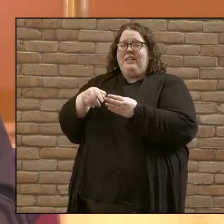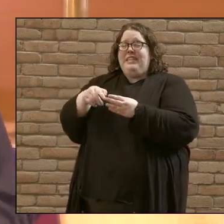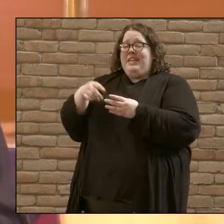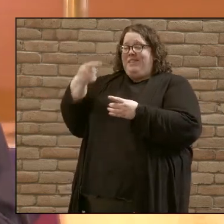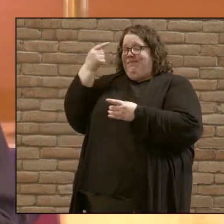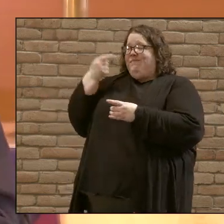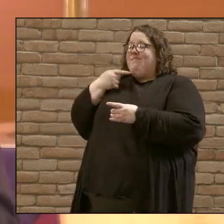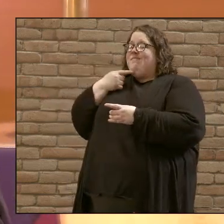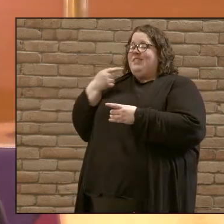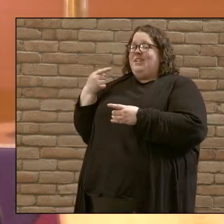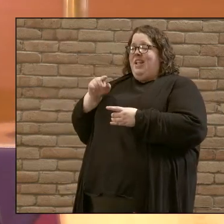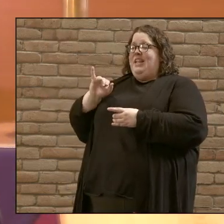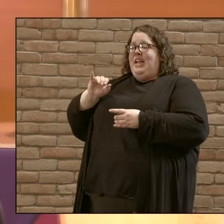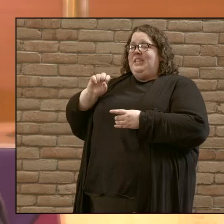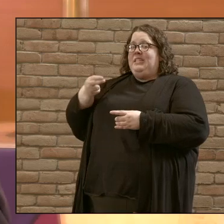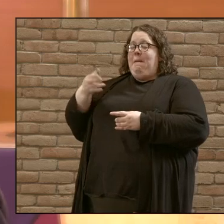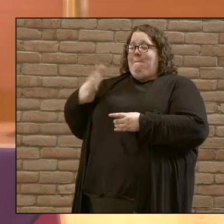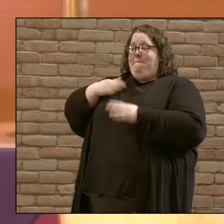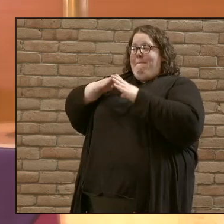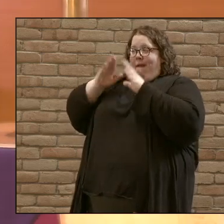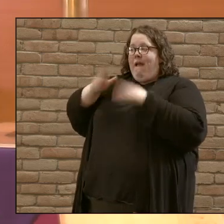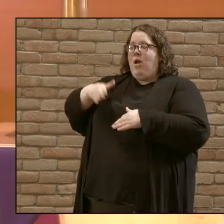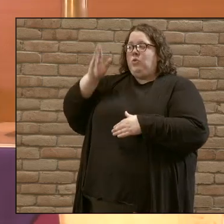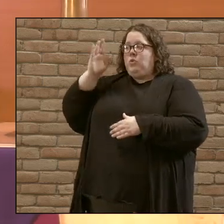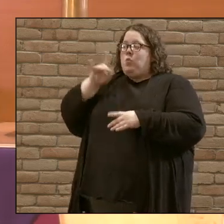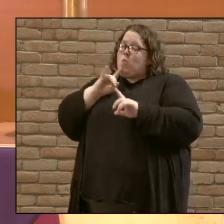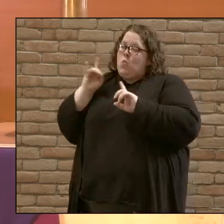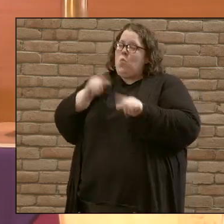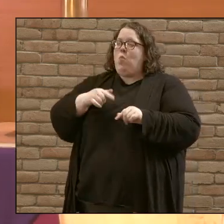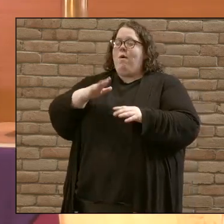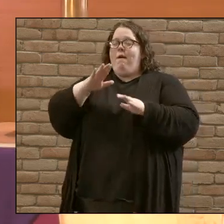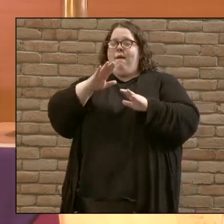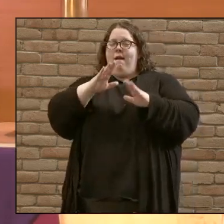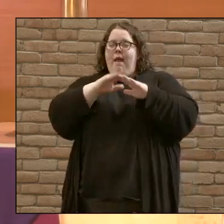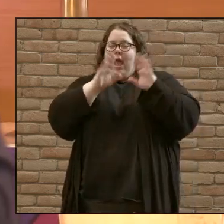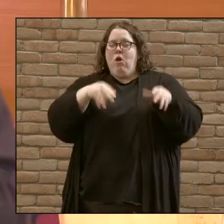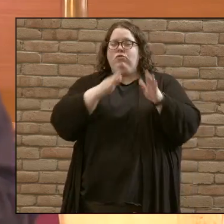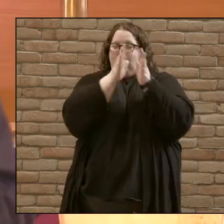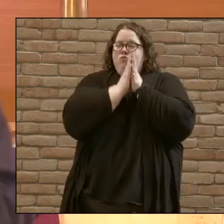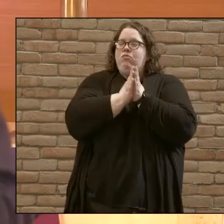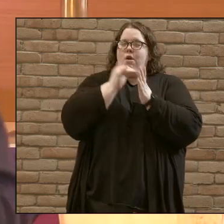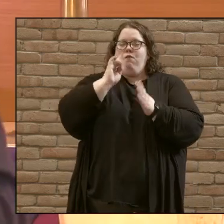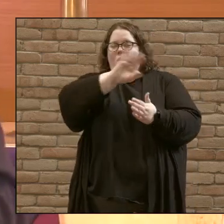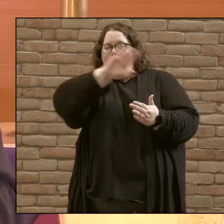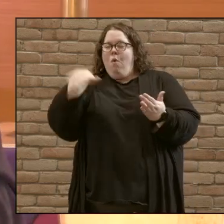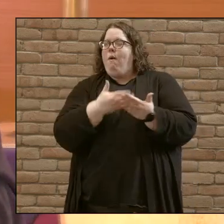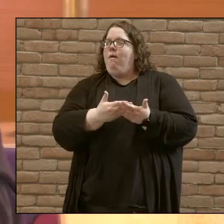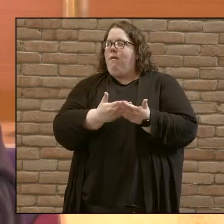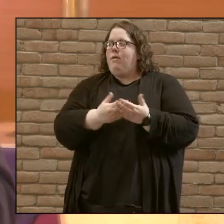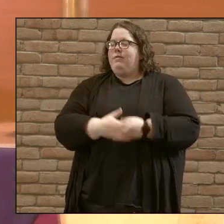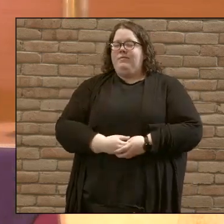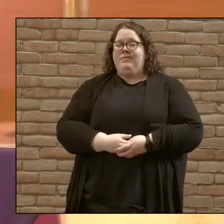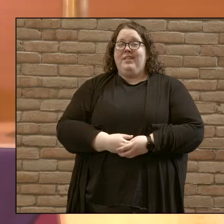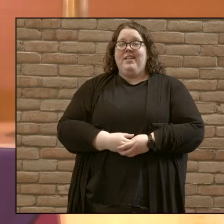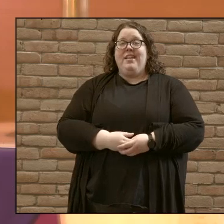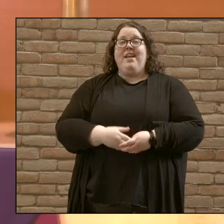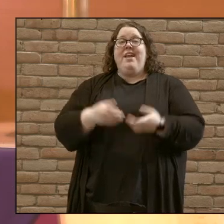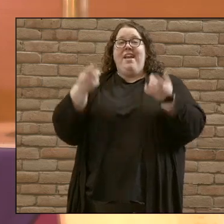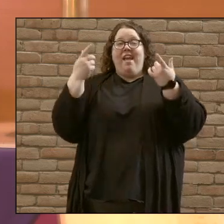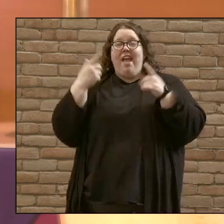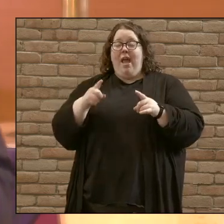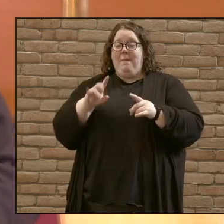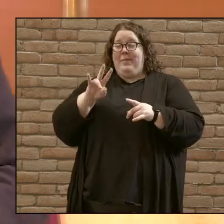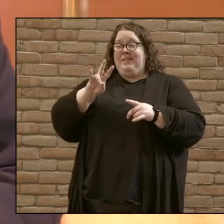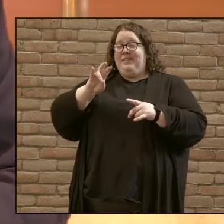prayer for all nations. And then the incarnate Jesus in the flesh